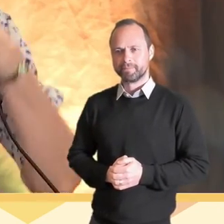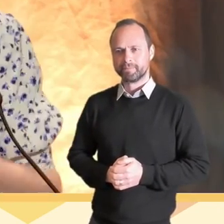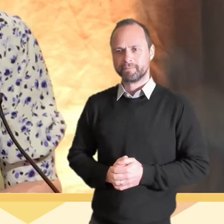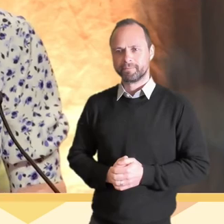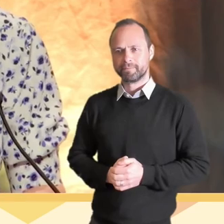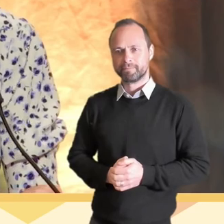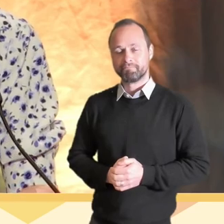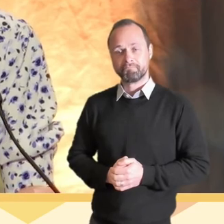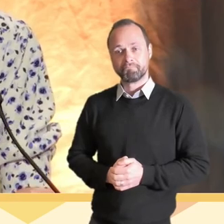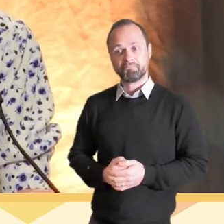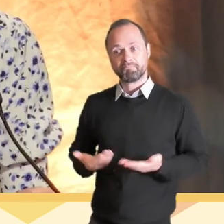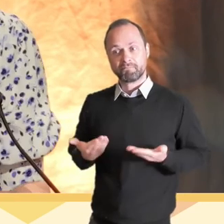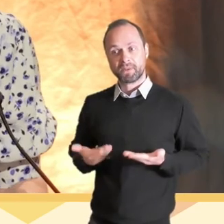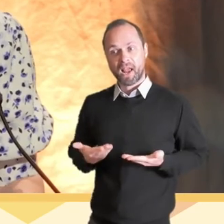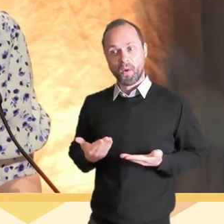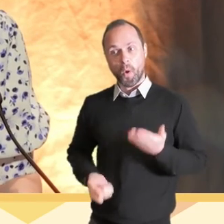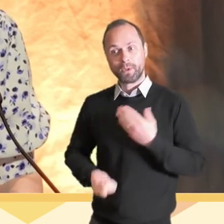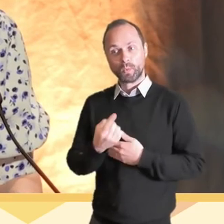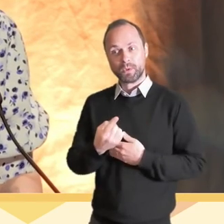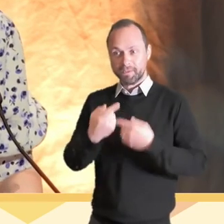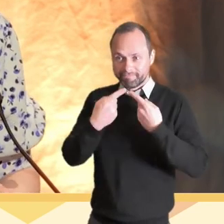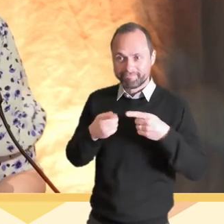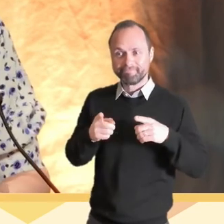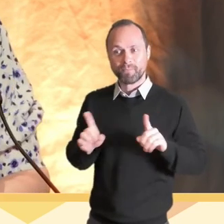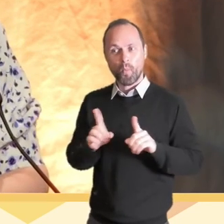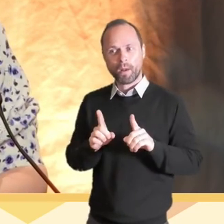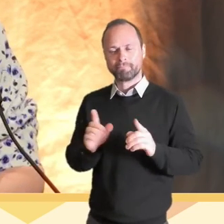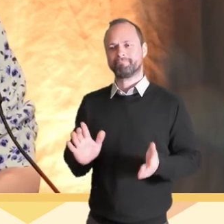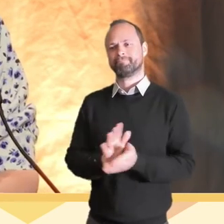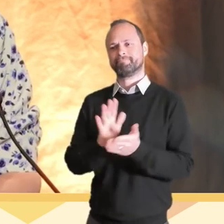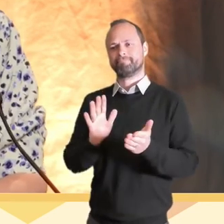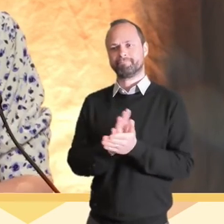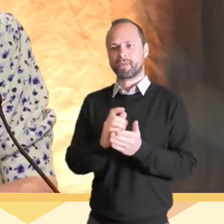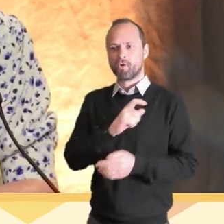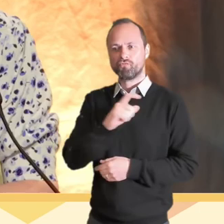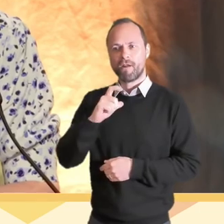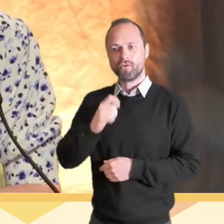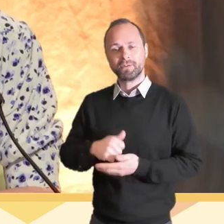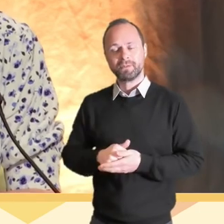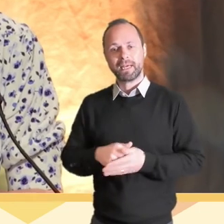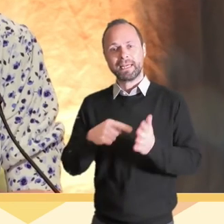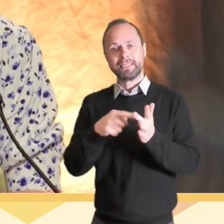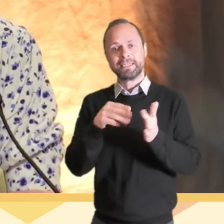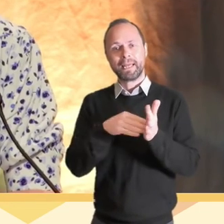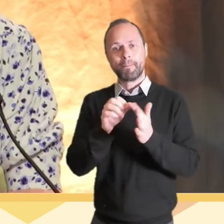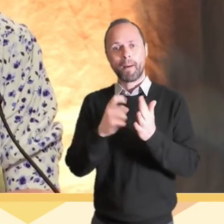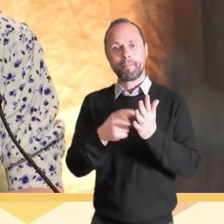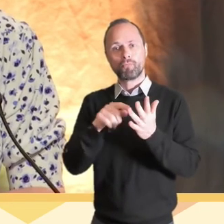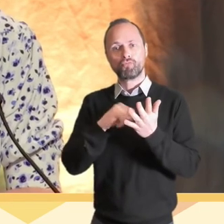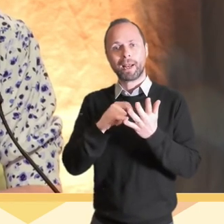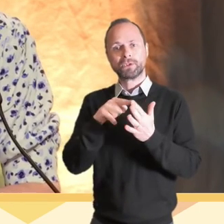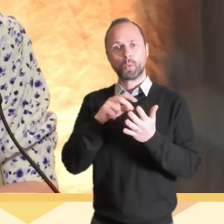It's also a good opportunity to mention that I'm delighted to announce that the Reverend Tim Presswood has been elected as this year's